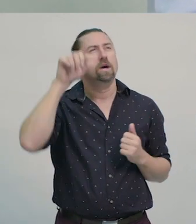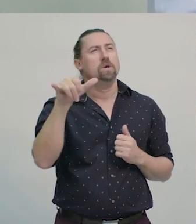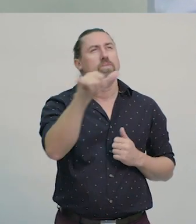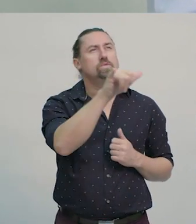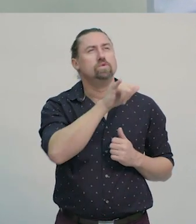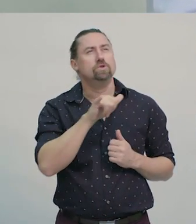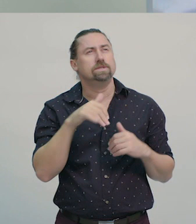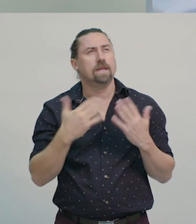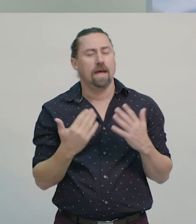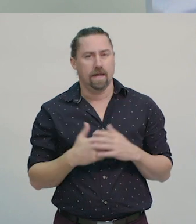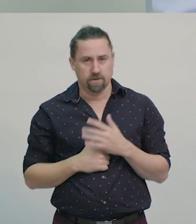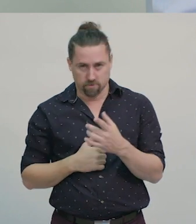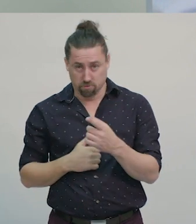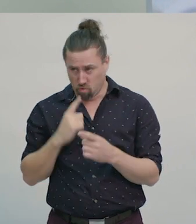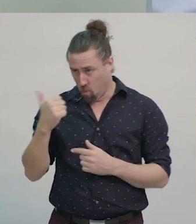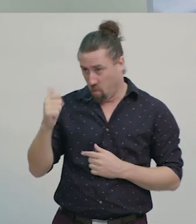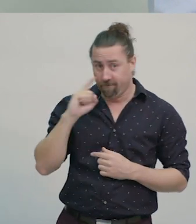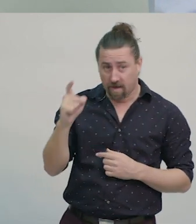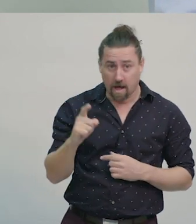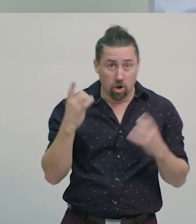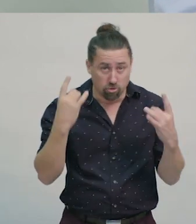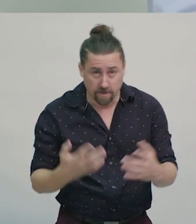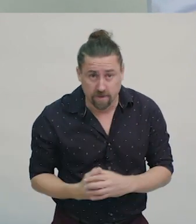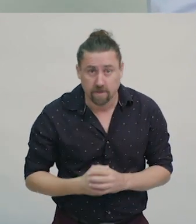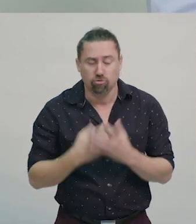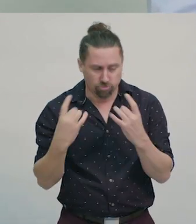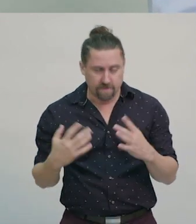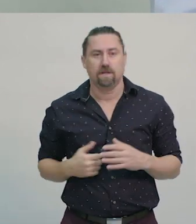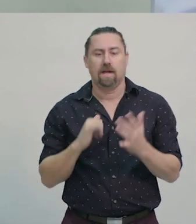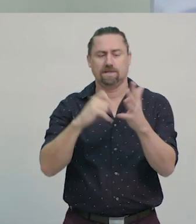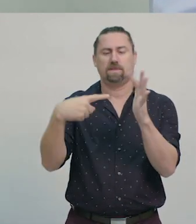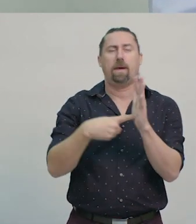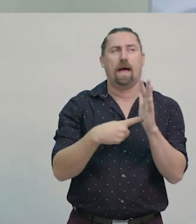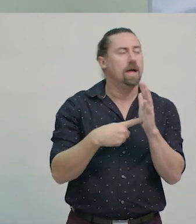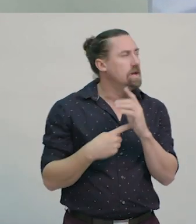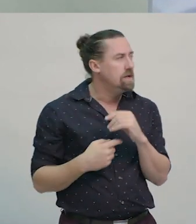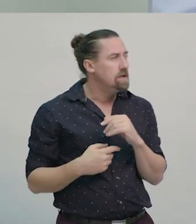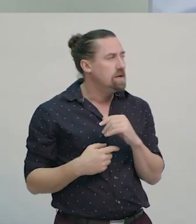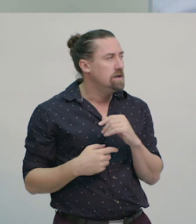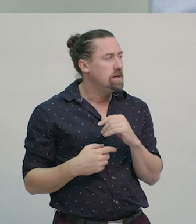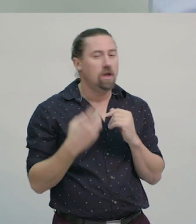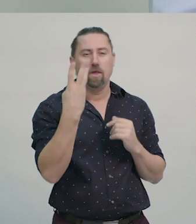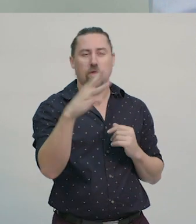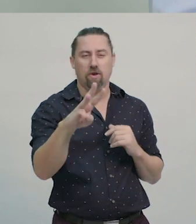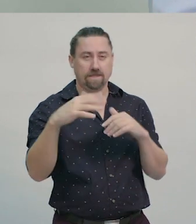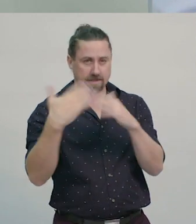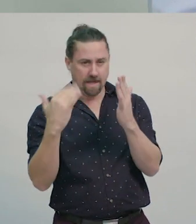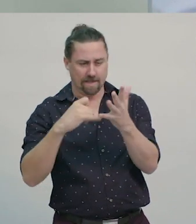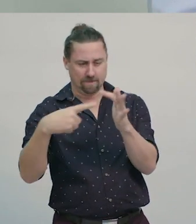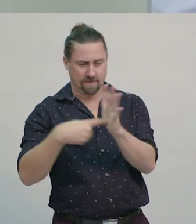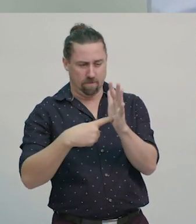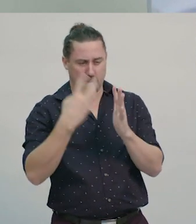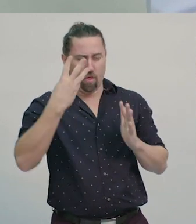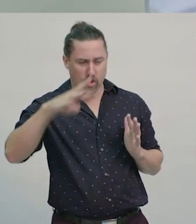the month has. That sounds like fun. Ready? Ready. September. 30 days. September